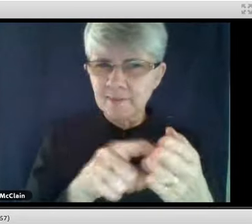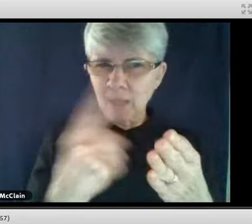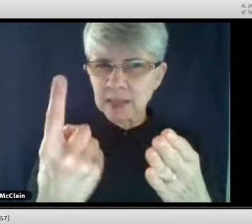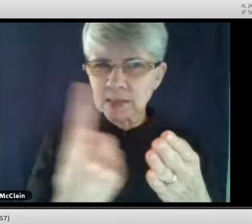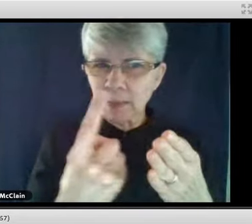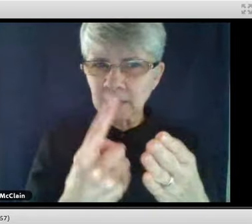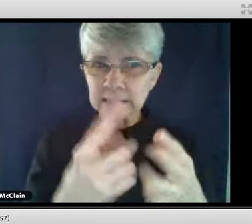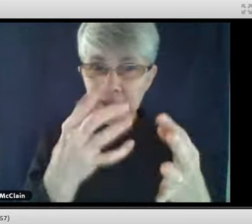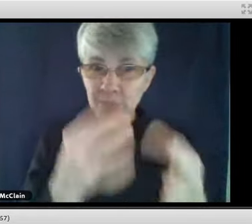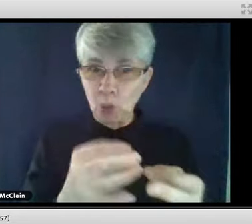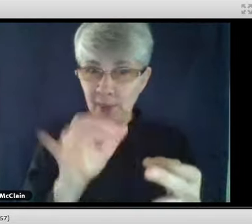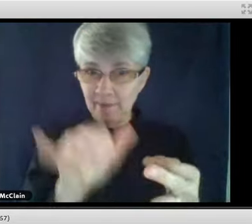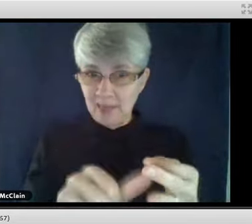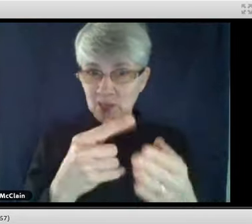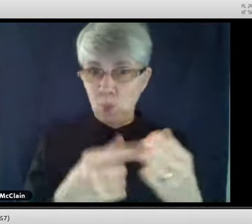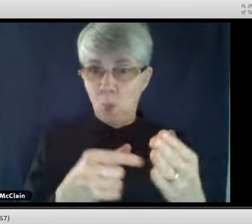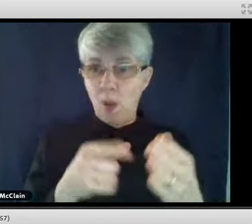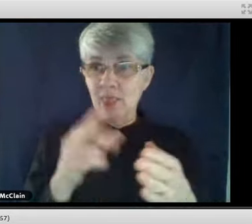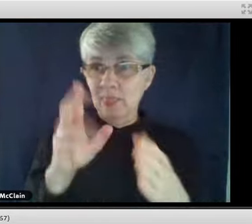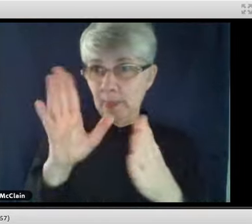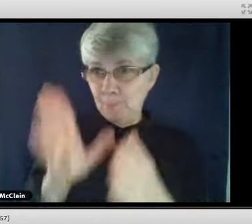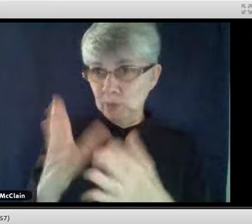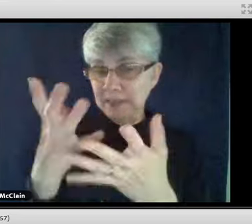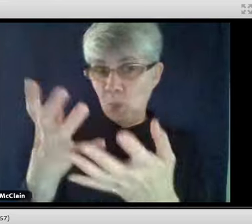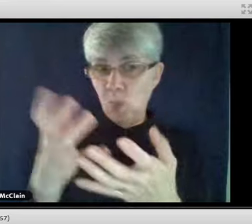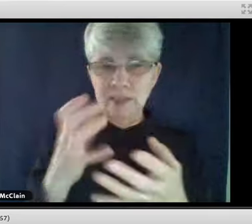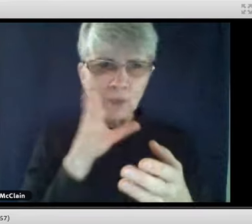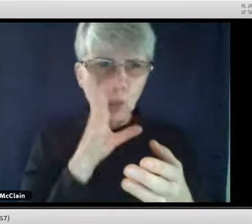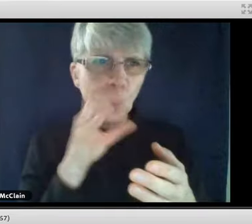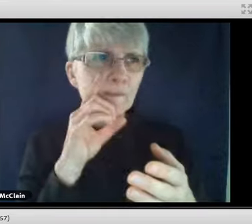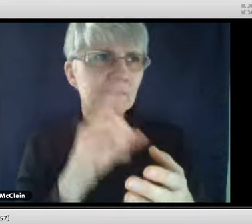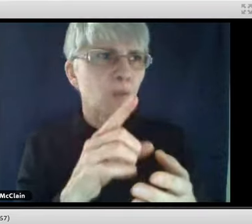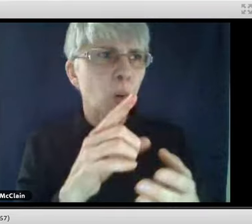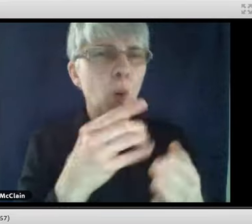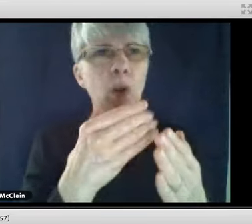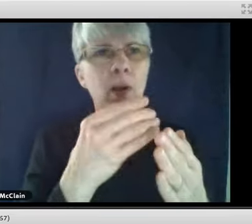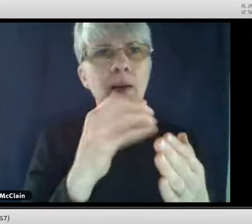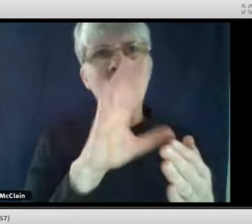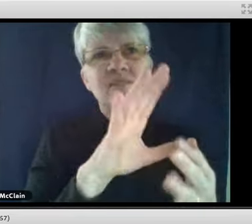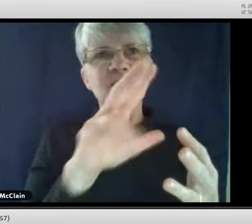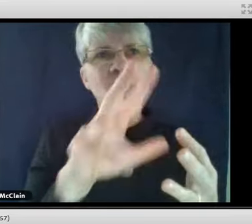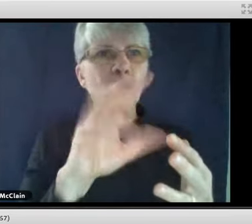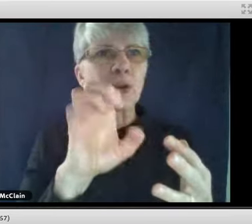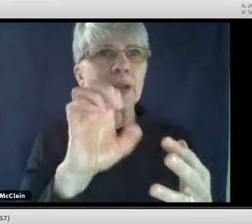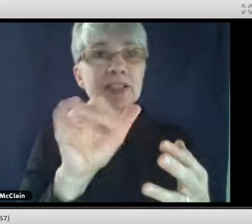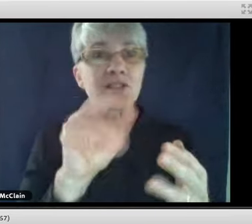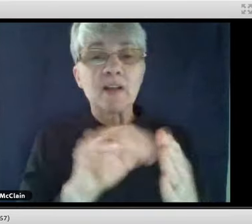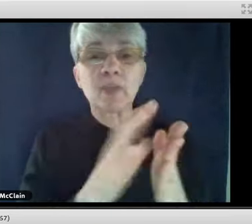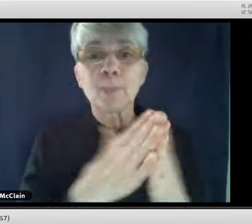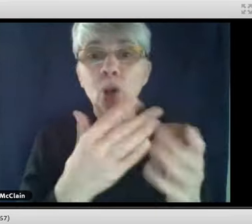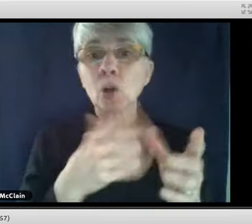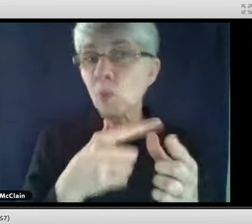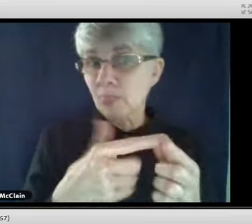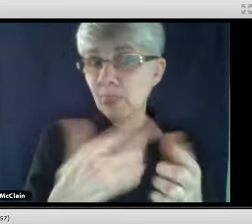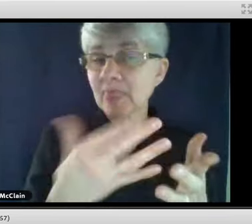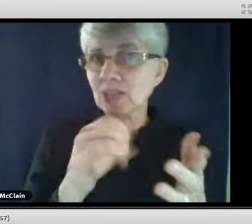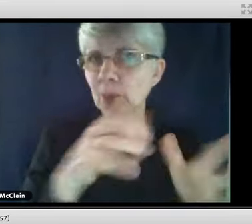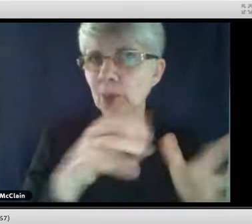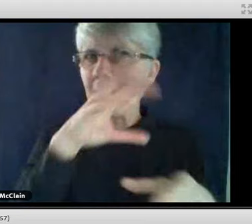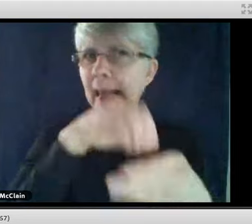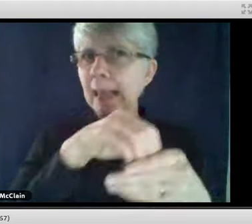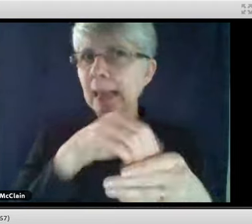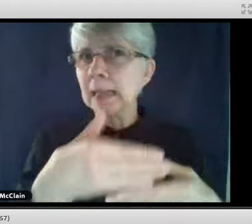determine if something is what the user wants. So if they're looking for like a particular edition of the book, okay, then that should be